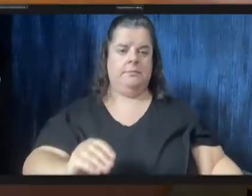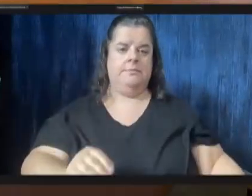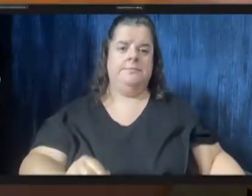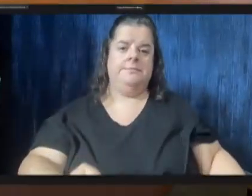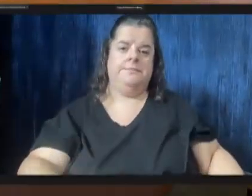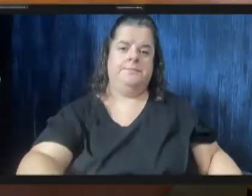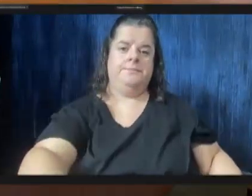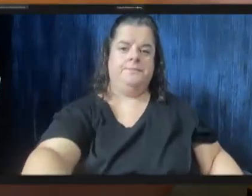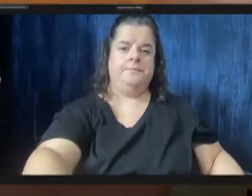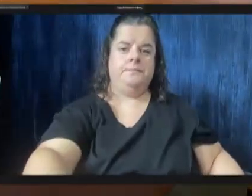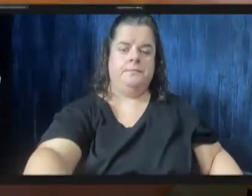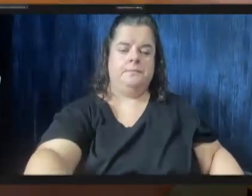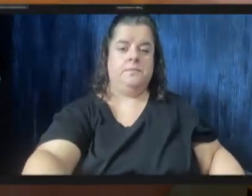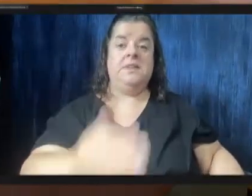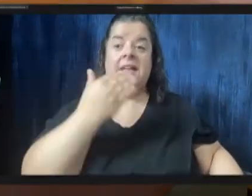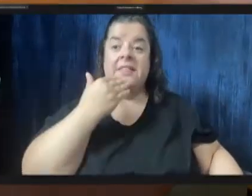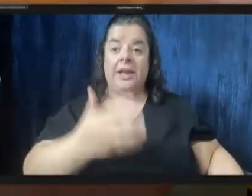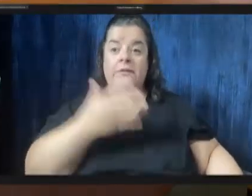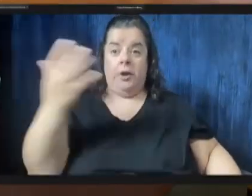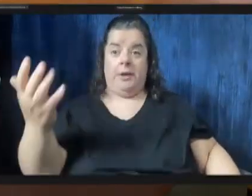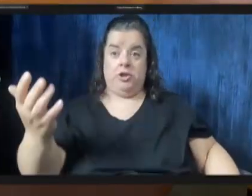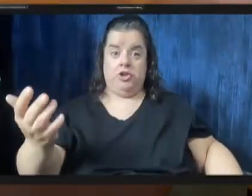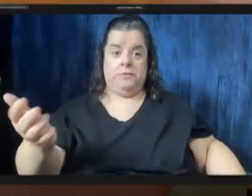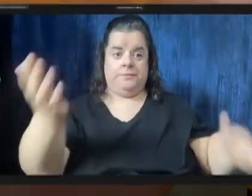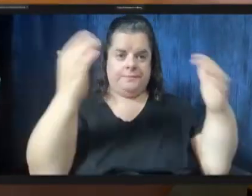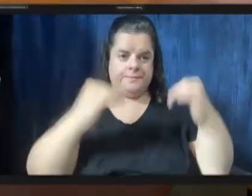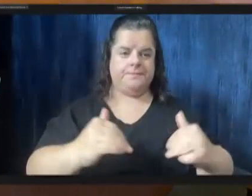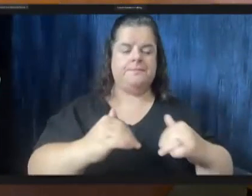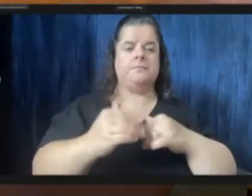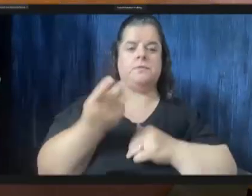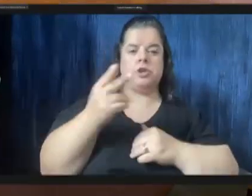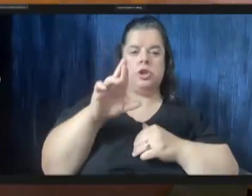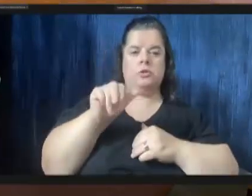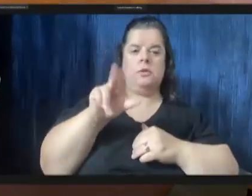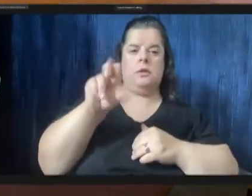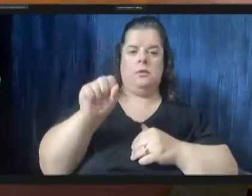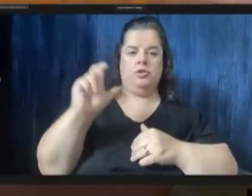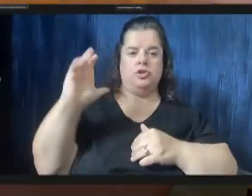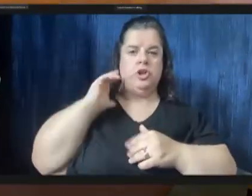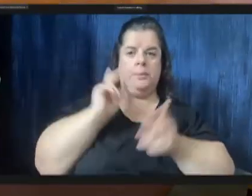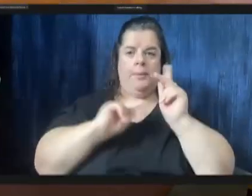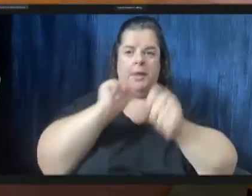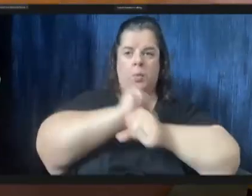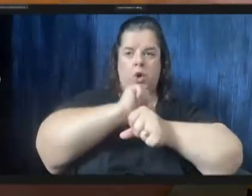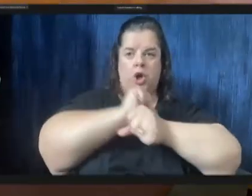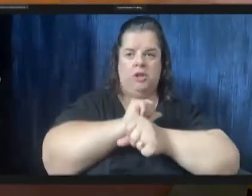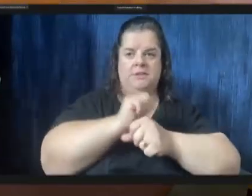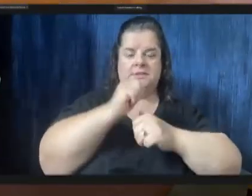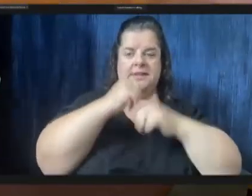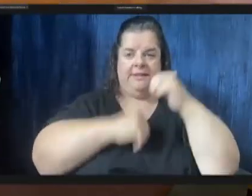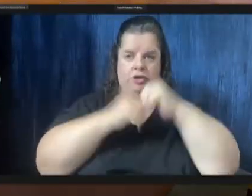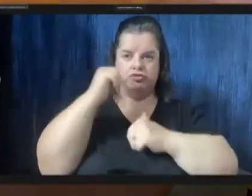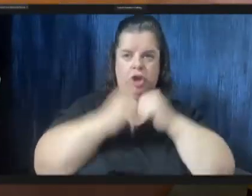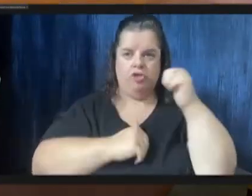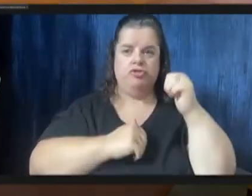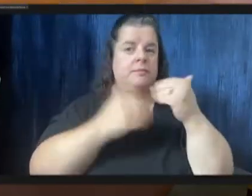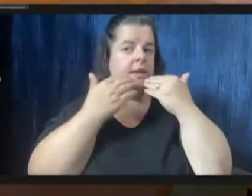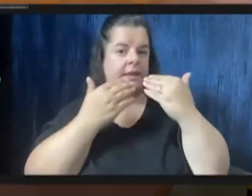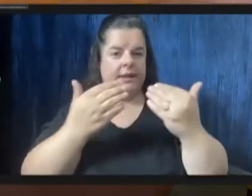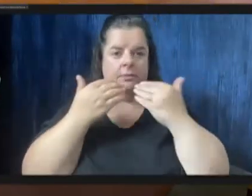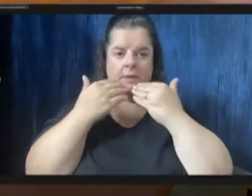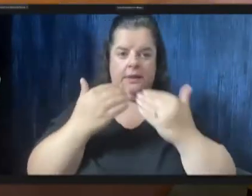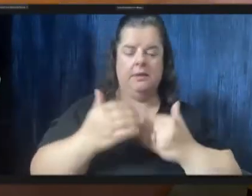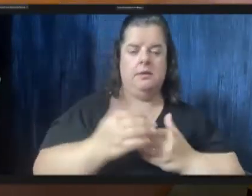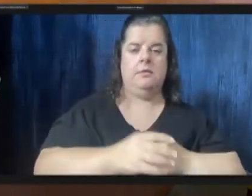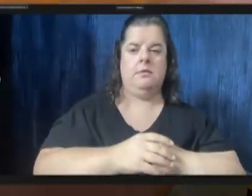Thank you very much. That takes us to Councilman Kraus, Chair of Public Works and Infrastructure. Thank you, Mr. Chair. Thank